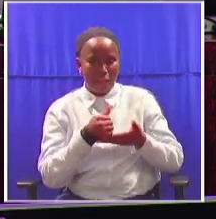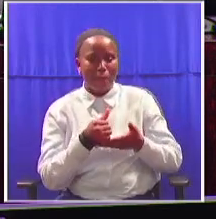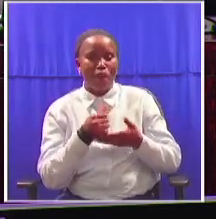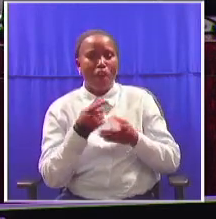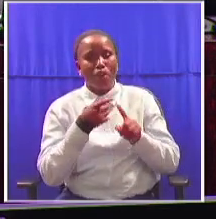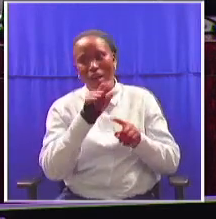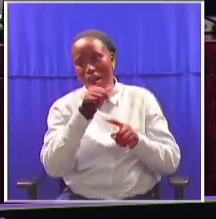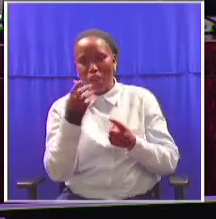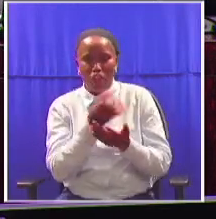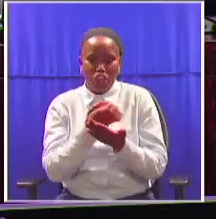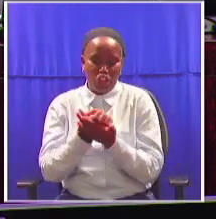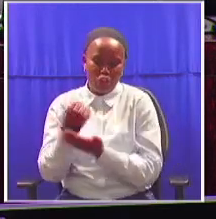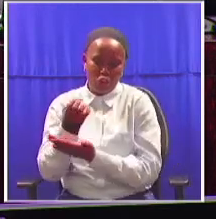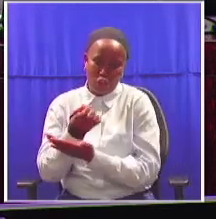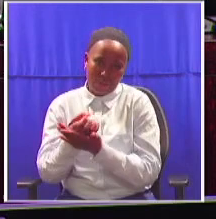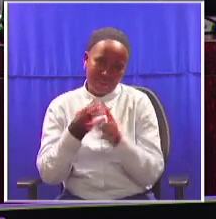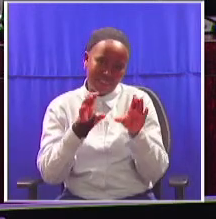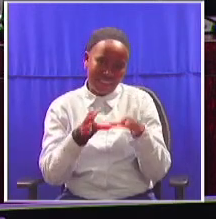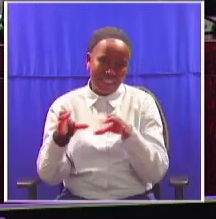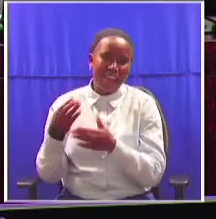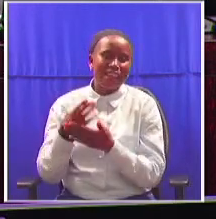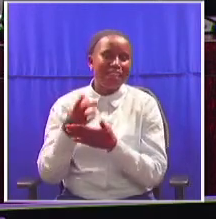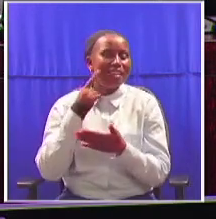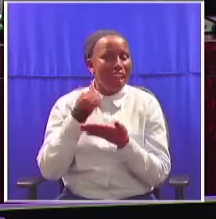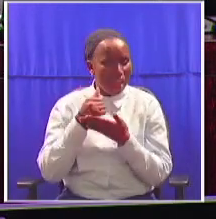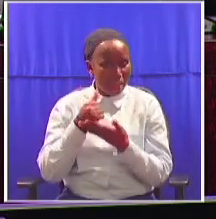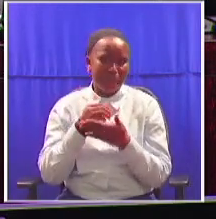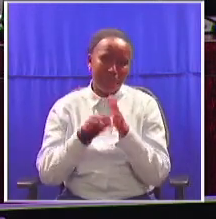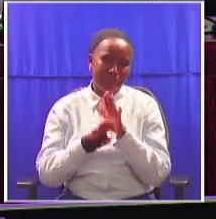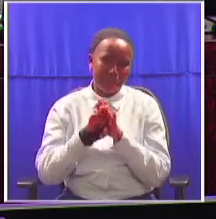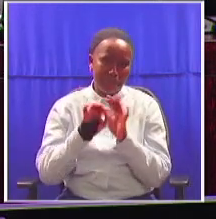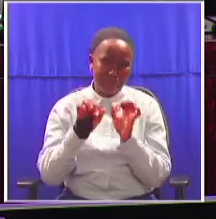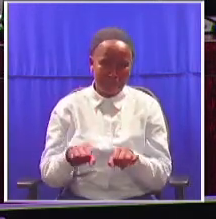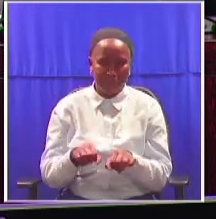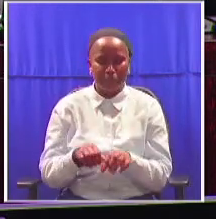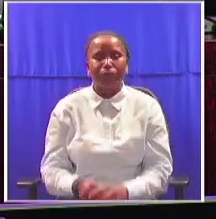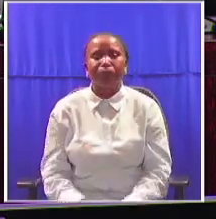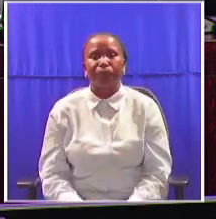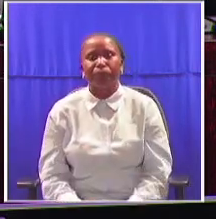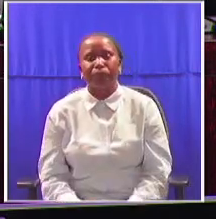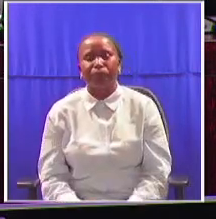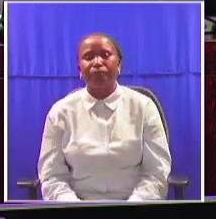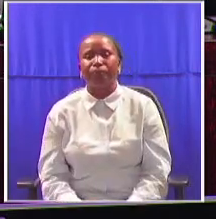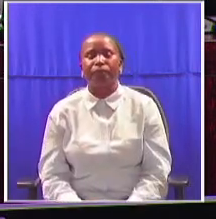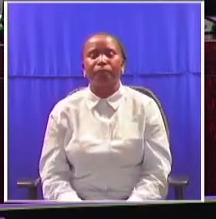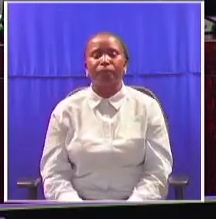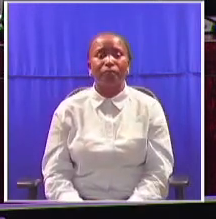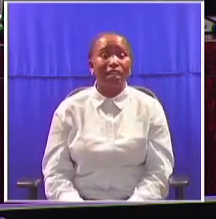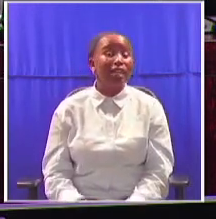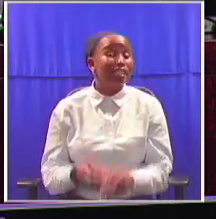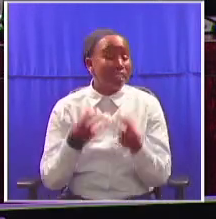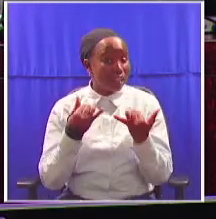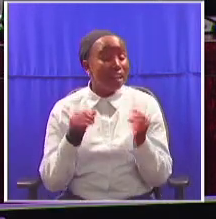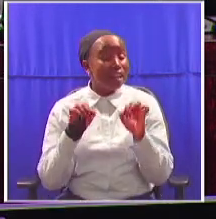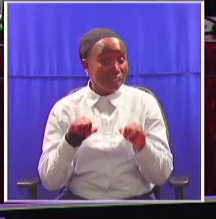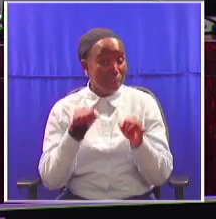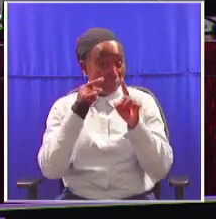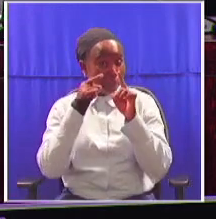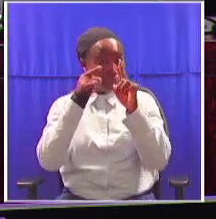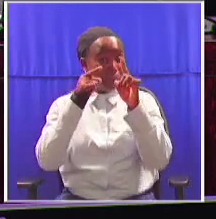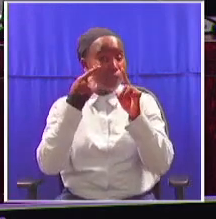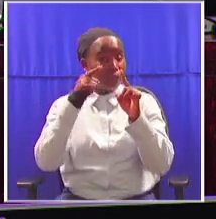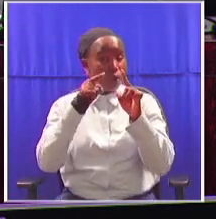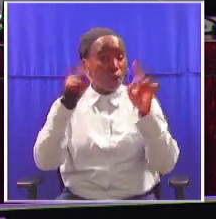other subsectors. As we work to end the energy crisis, we